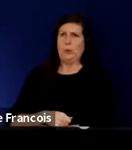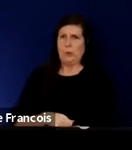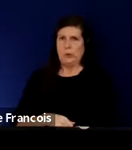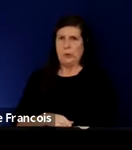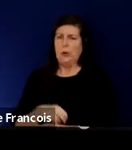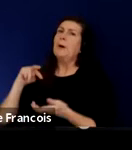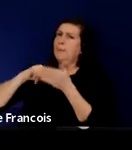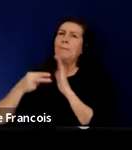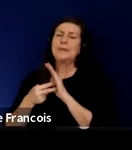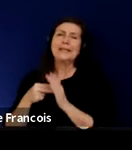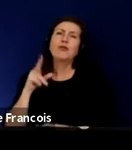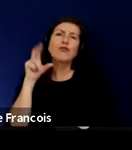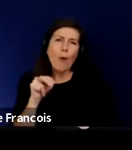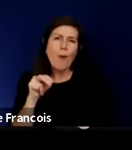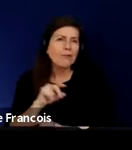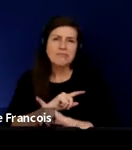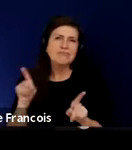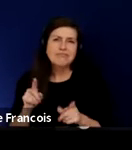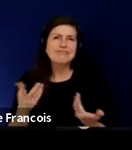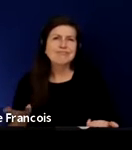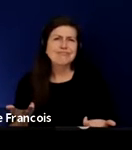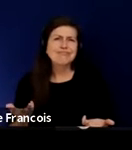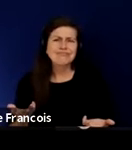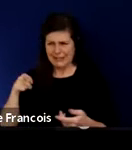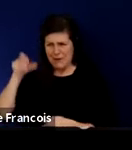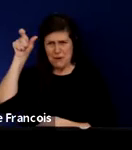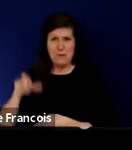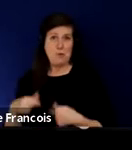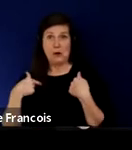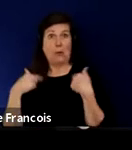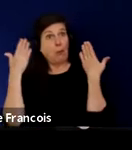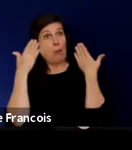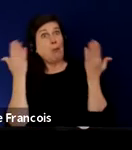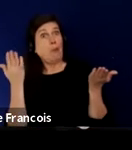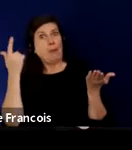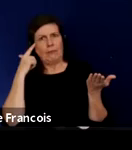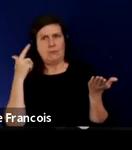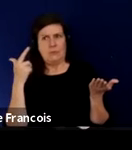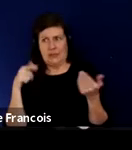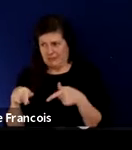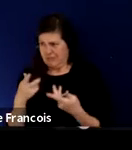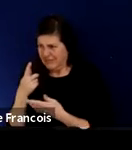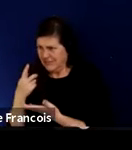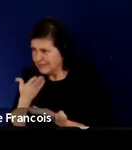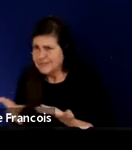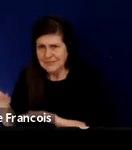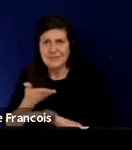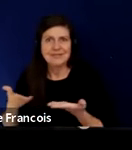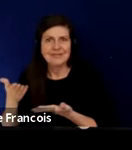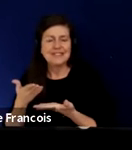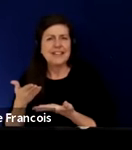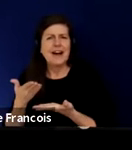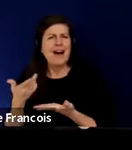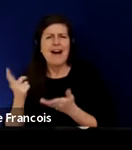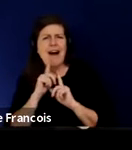no, because these people would know if that was at least something that was thought about. It could be, of course,